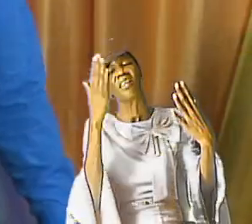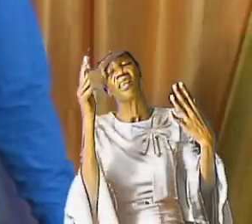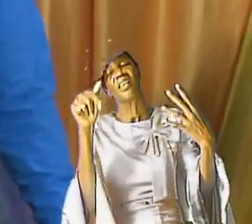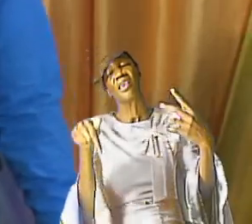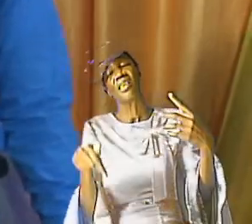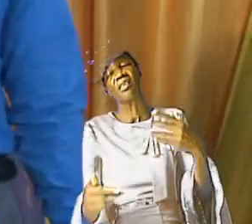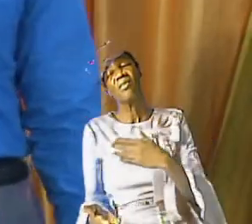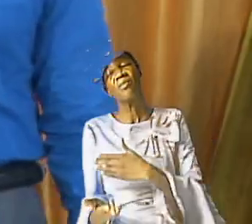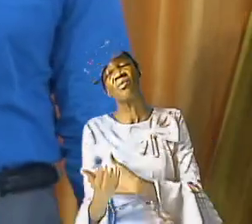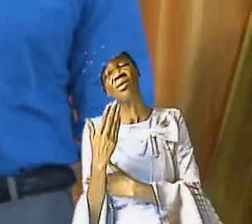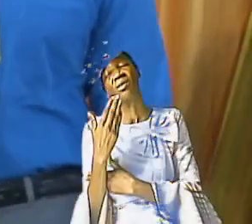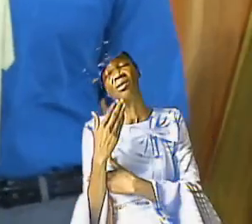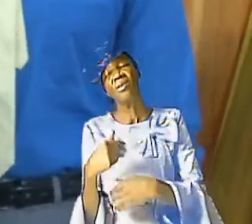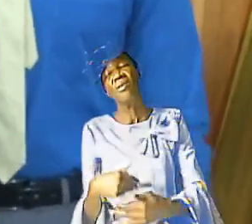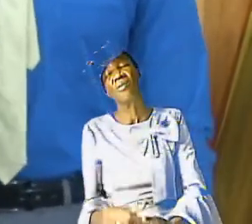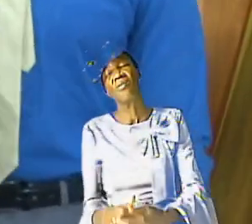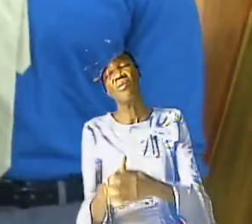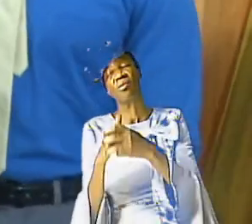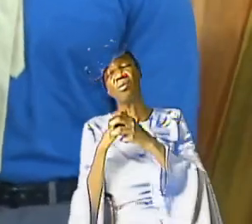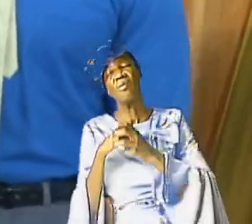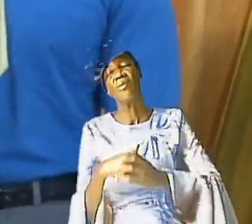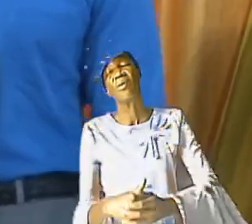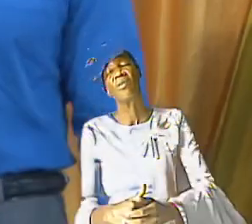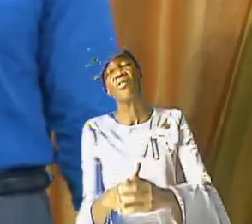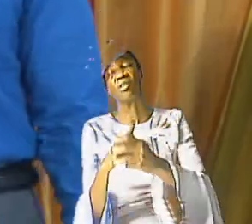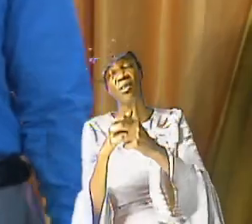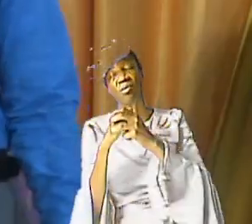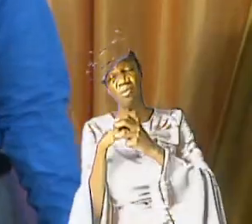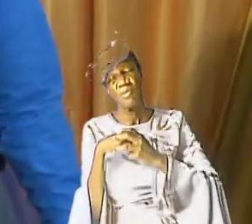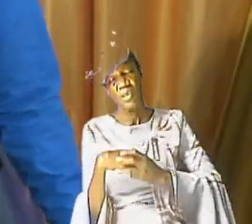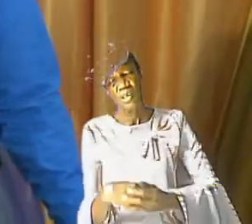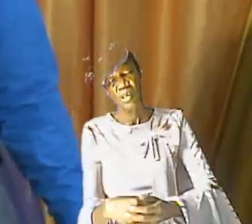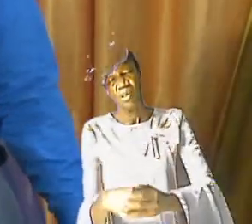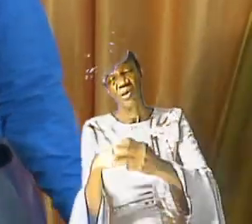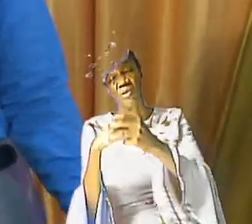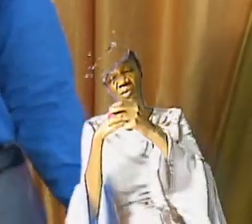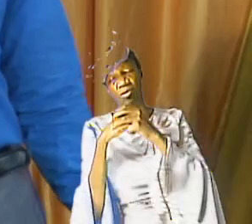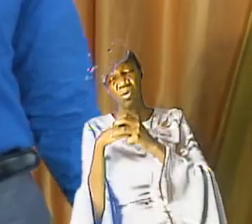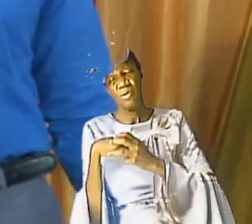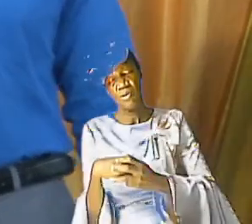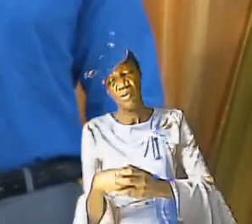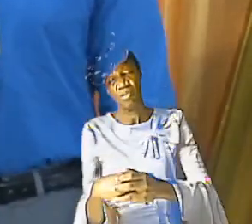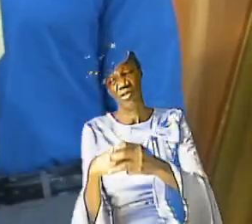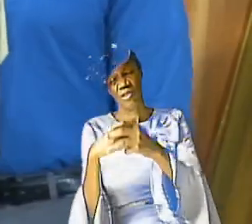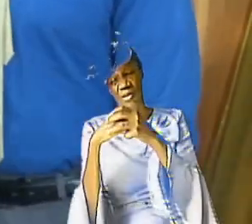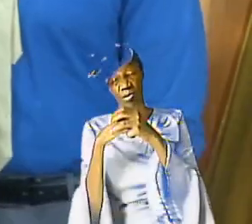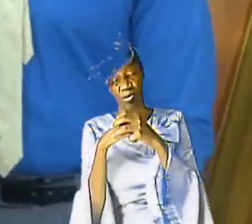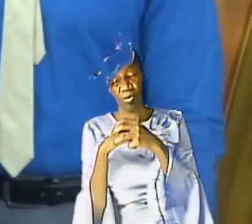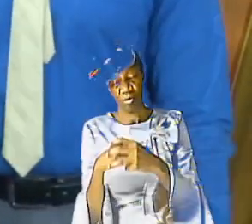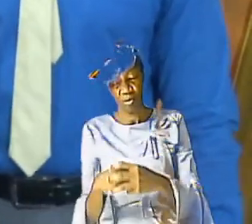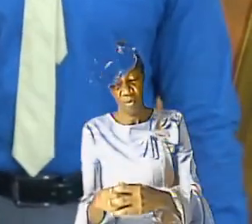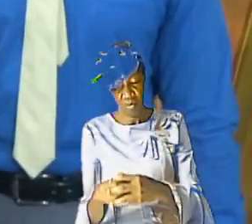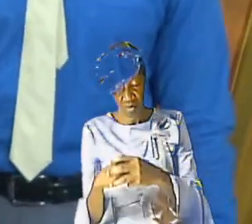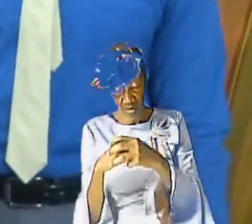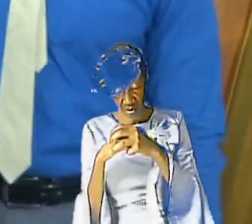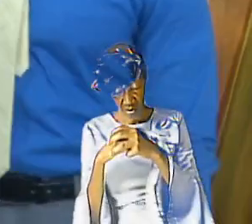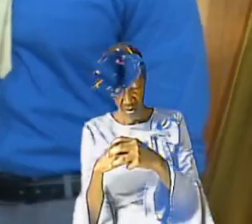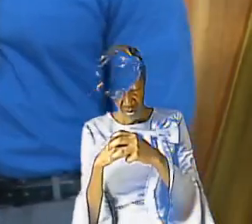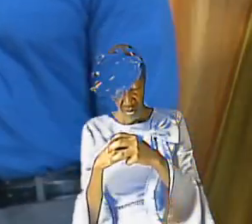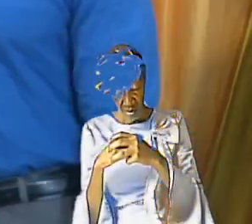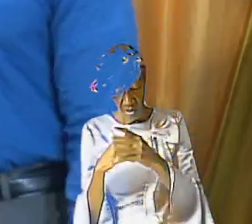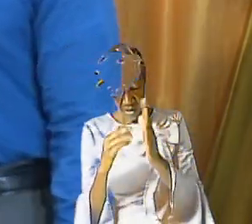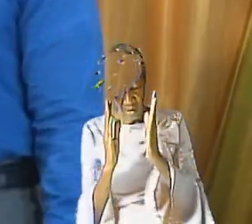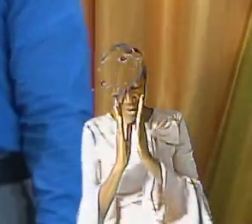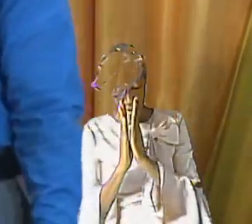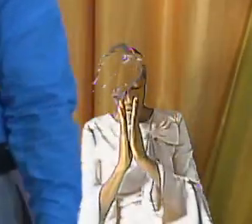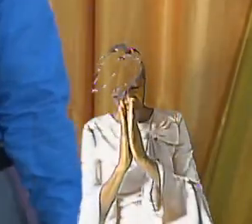morning. We're going to worship the Lord. We're going to worship King Jesus. Just before the hymn comes, we're going to approach the